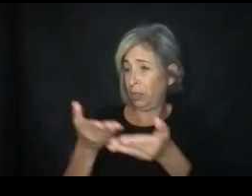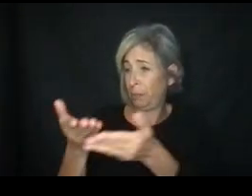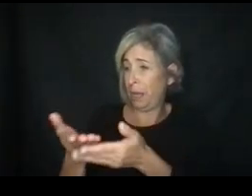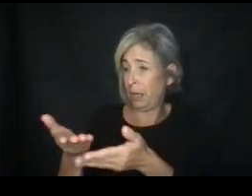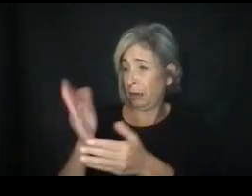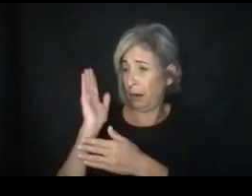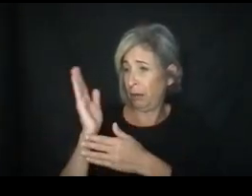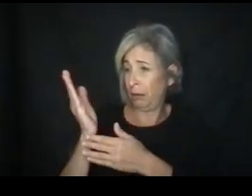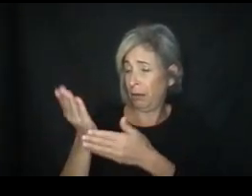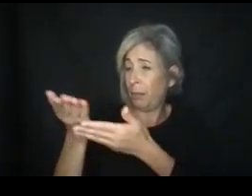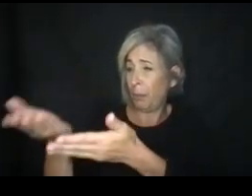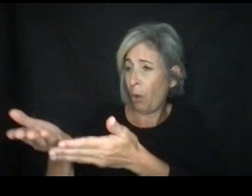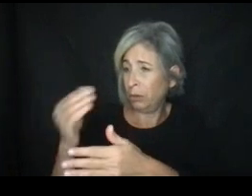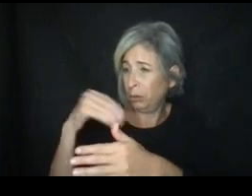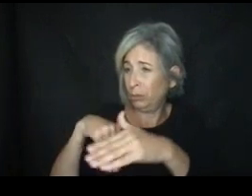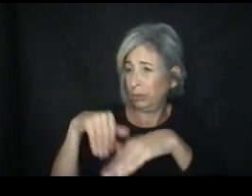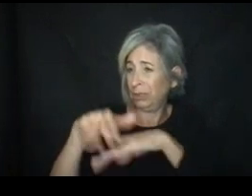proposal?